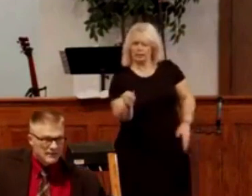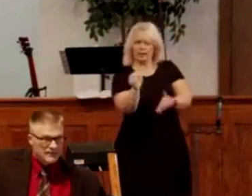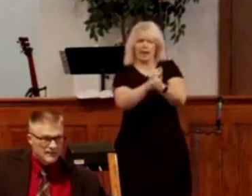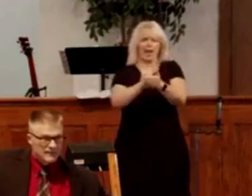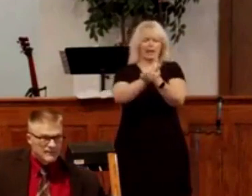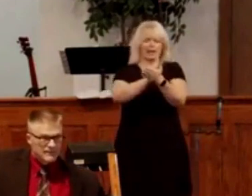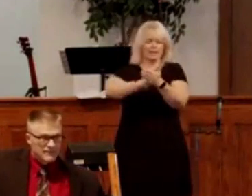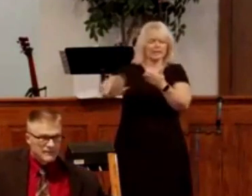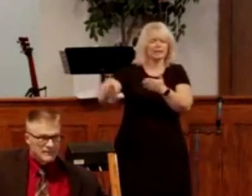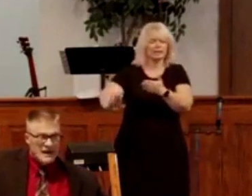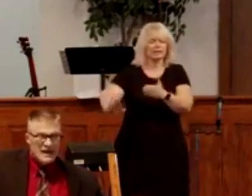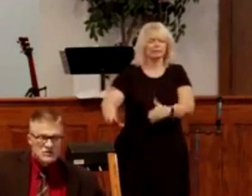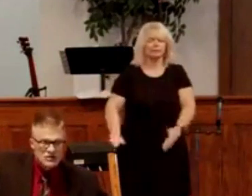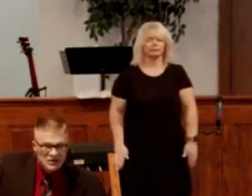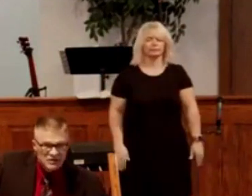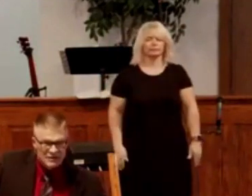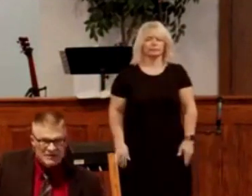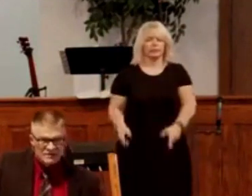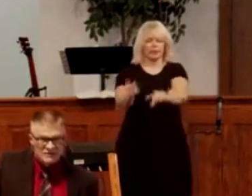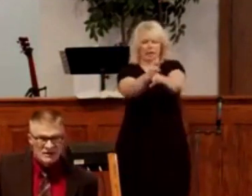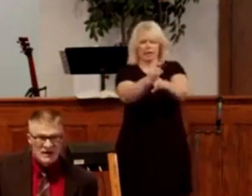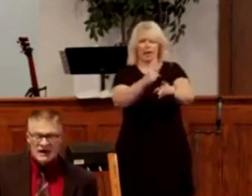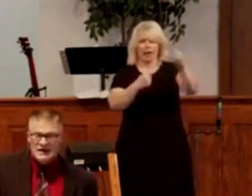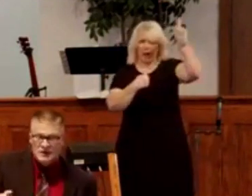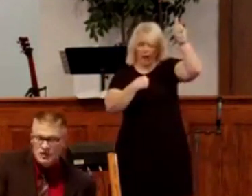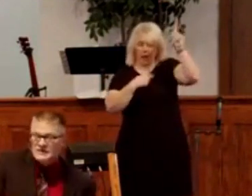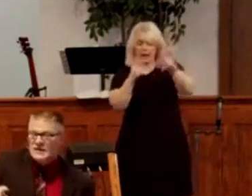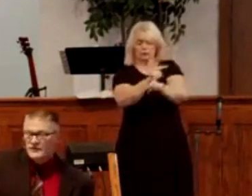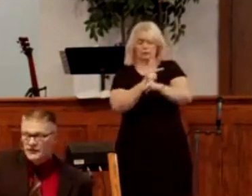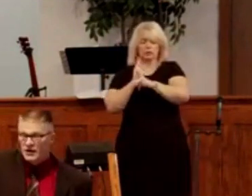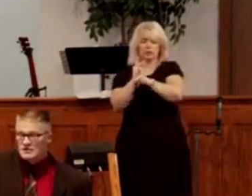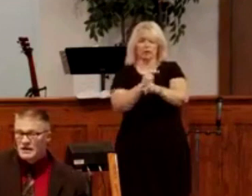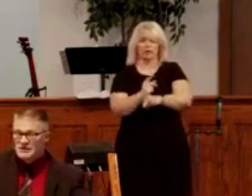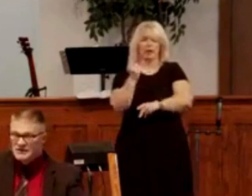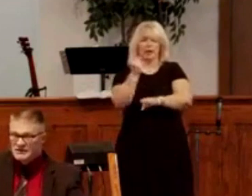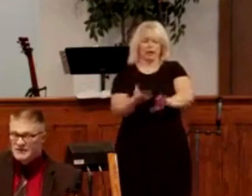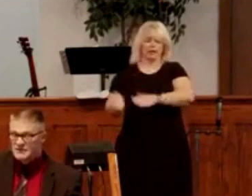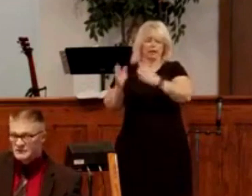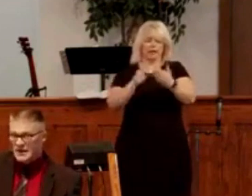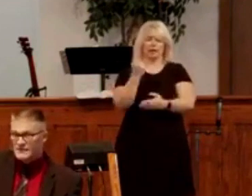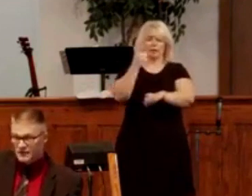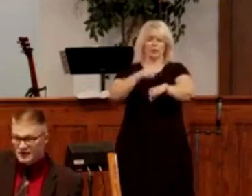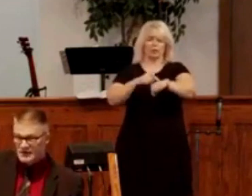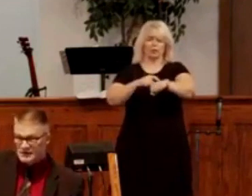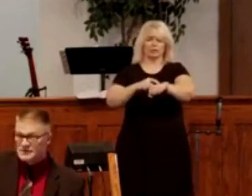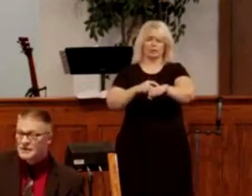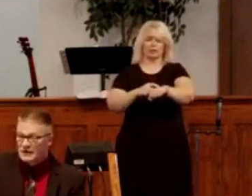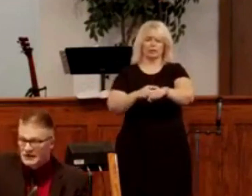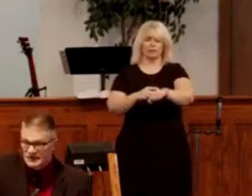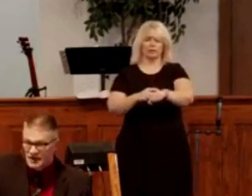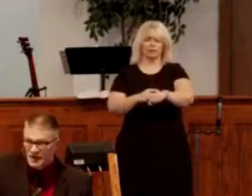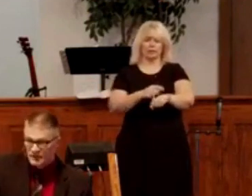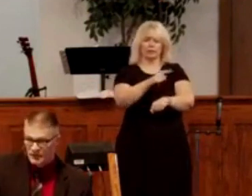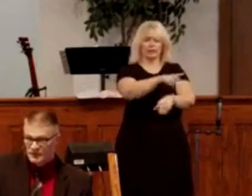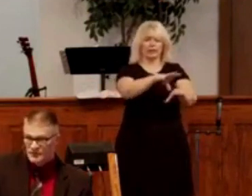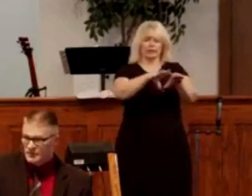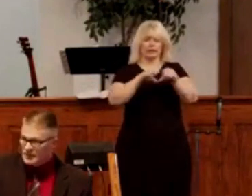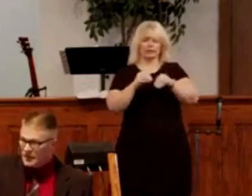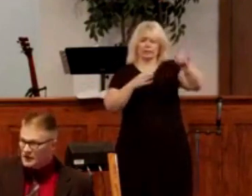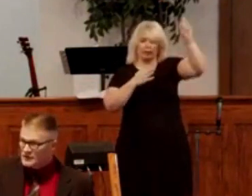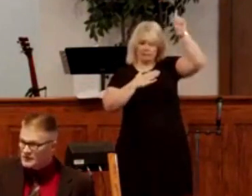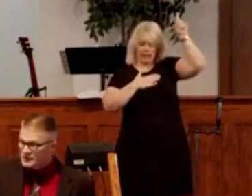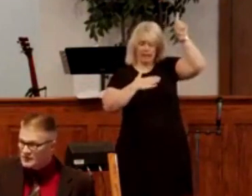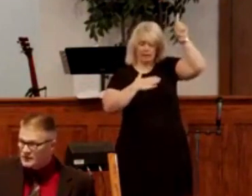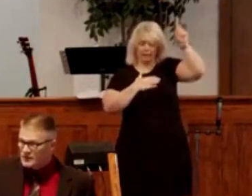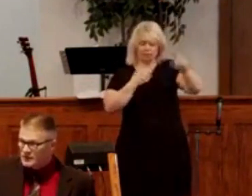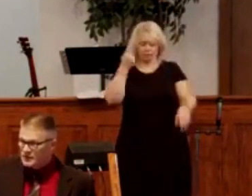that up. I took care of that. I died one time for all time. He accepted mine for his. He's covered. Isn't